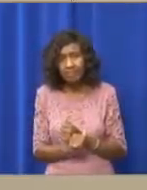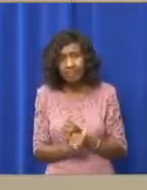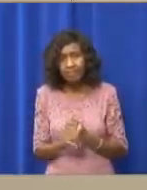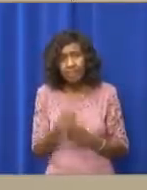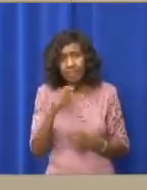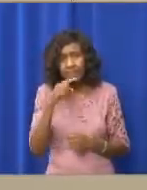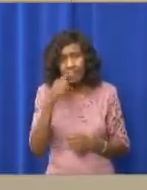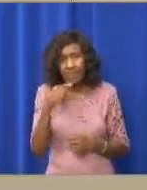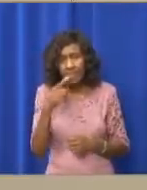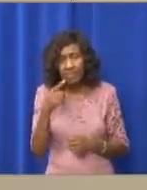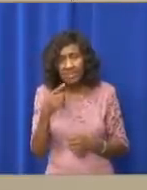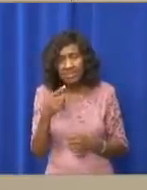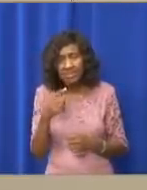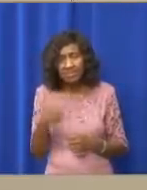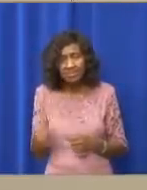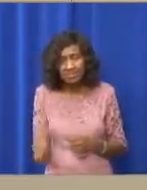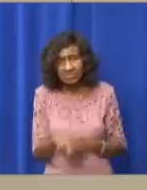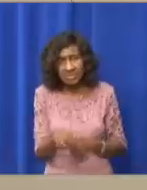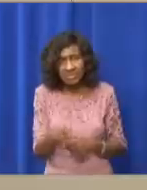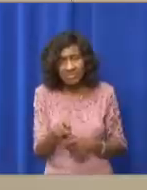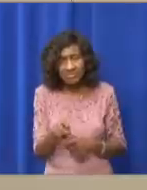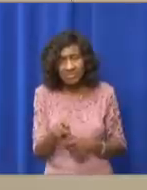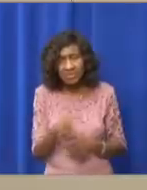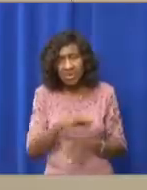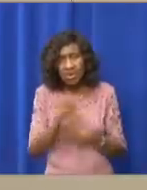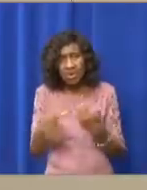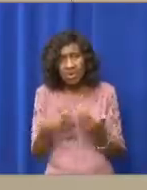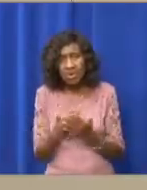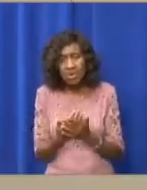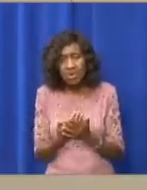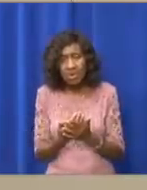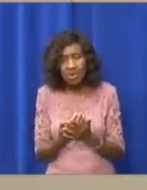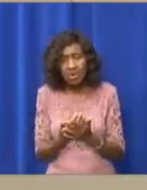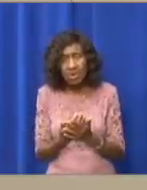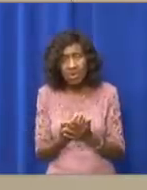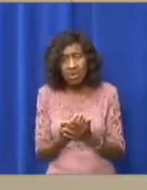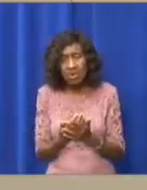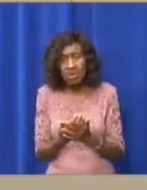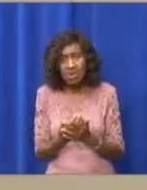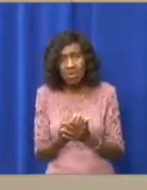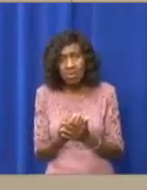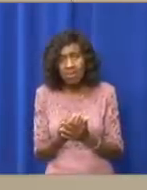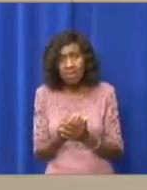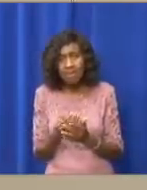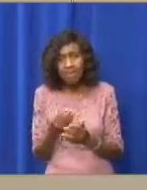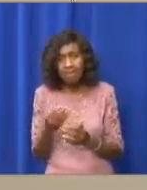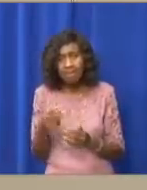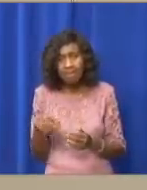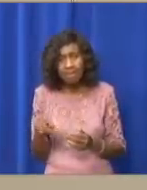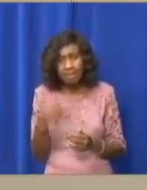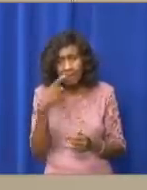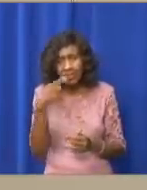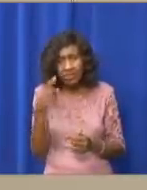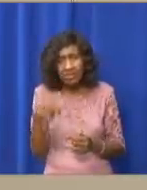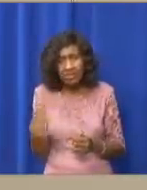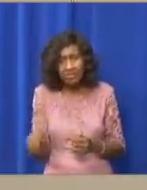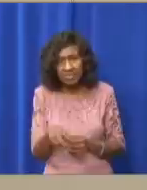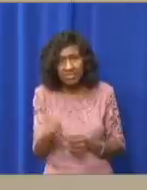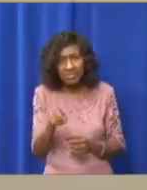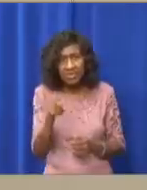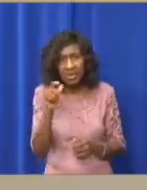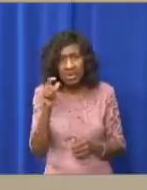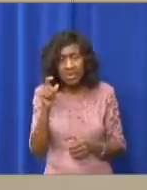public transport. Essentially, all public transport vehicles will be required to operate at no more